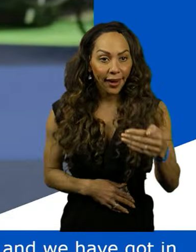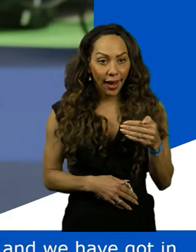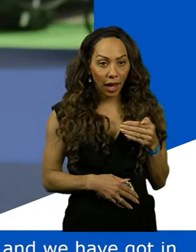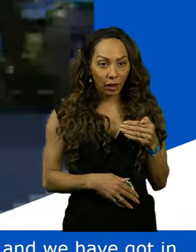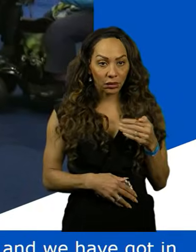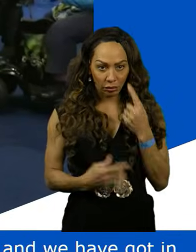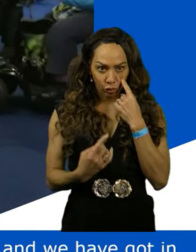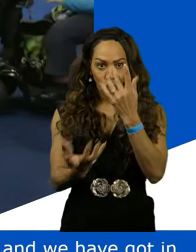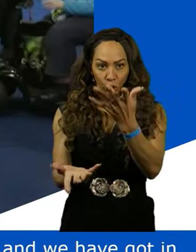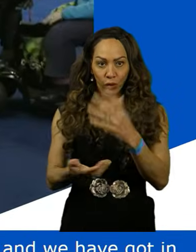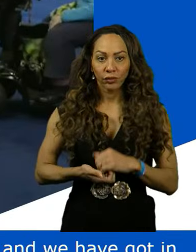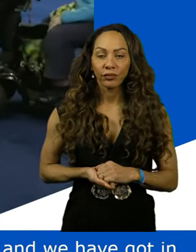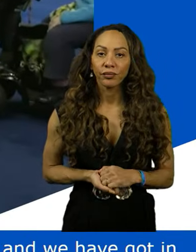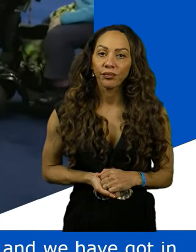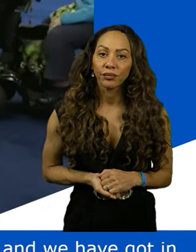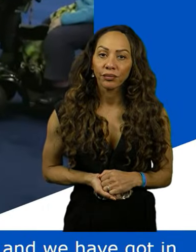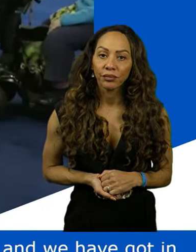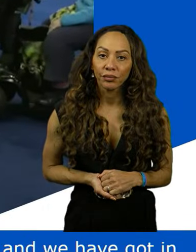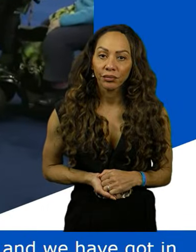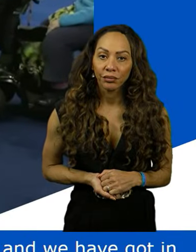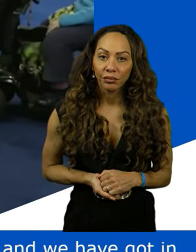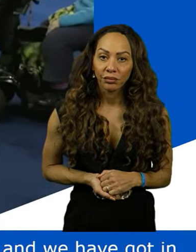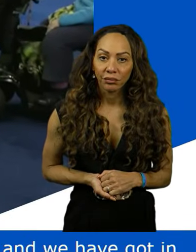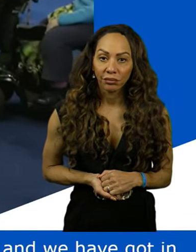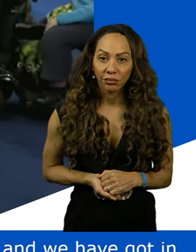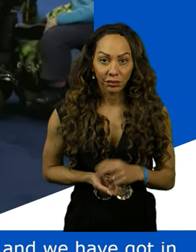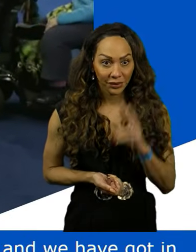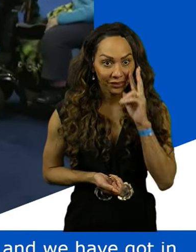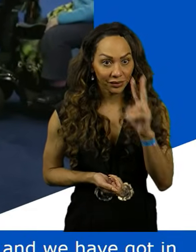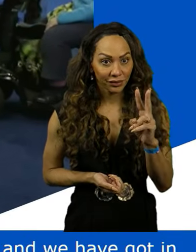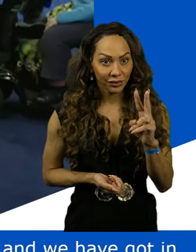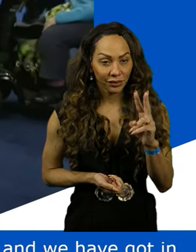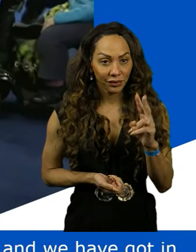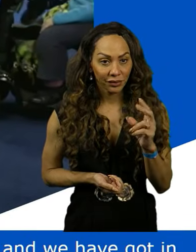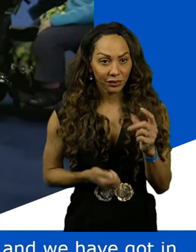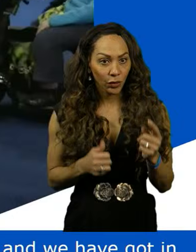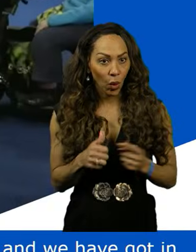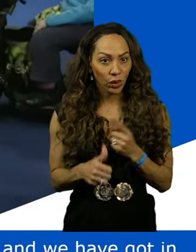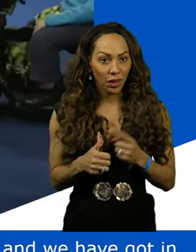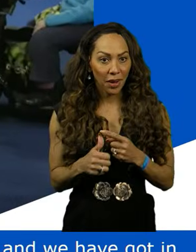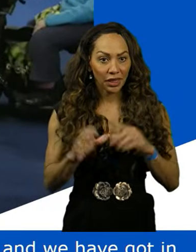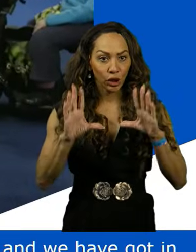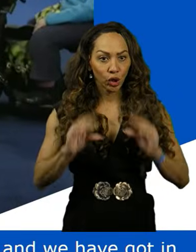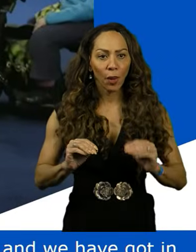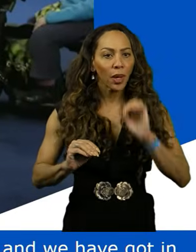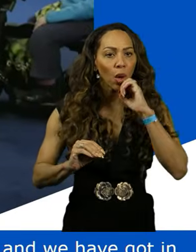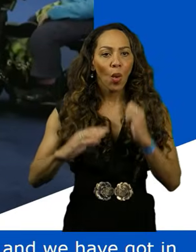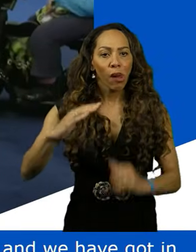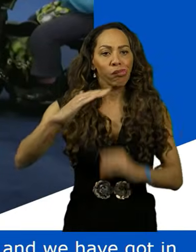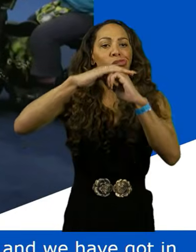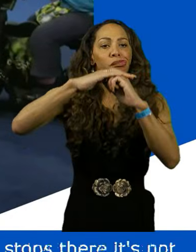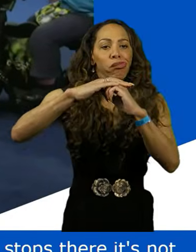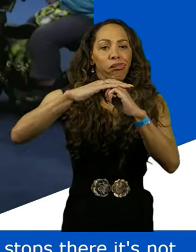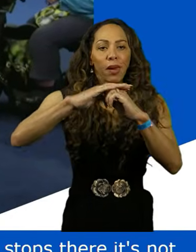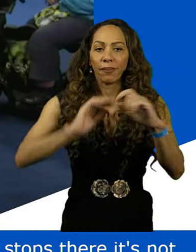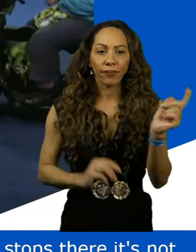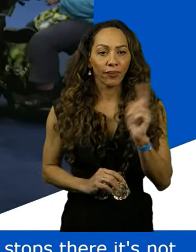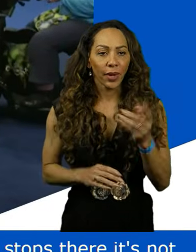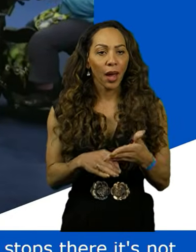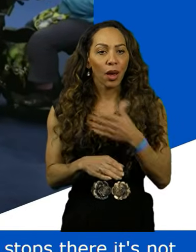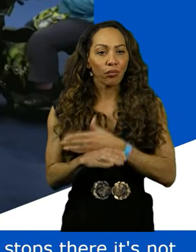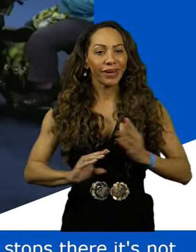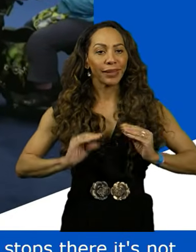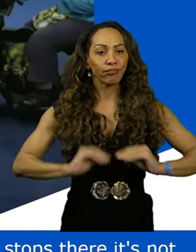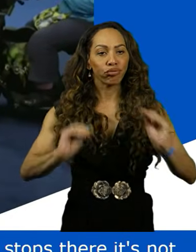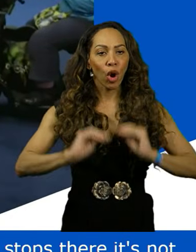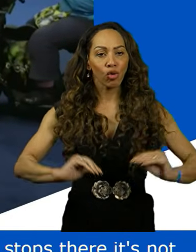a little bit. So you can see it's automatically stopped there. So it's not going to hit the top of the boot. That's all pre-programmed, everything. So you don't need